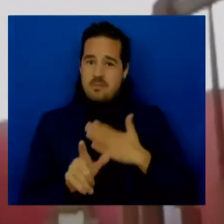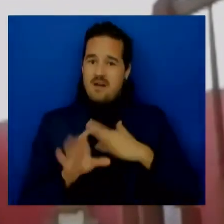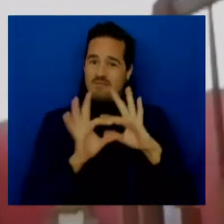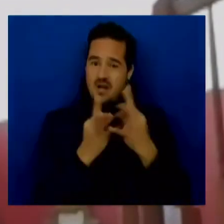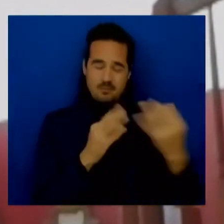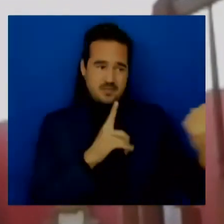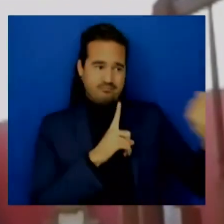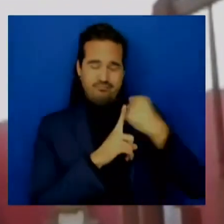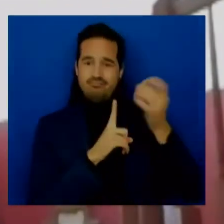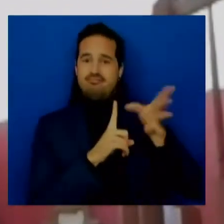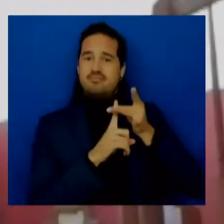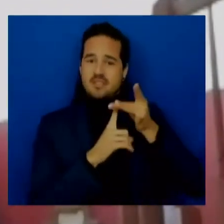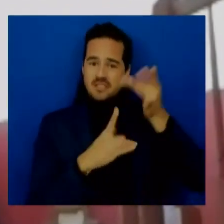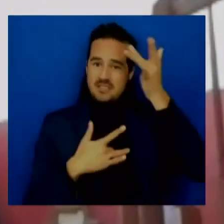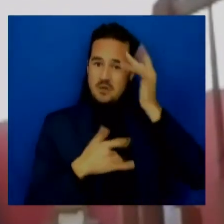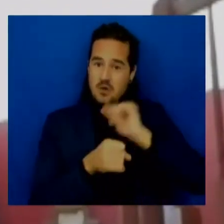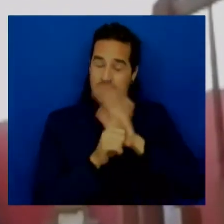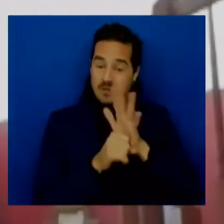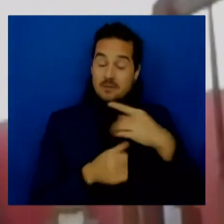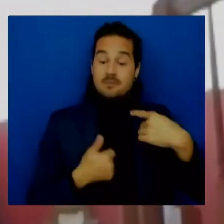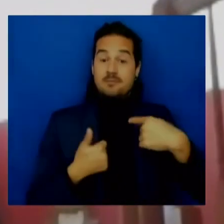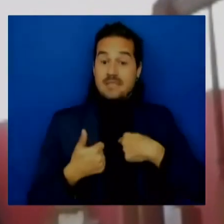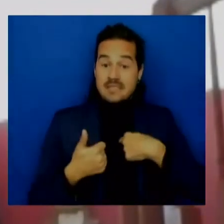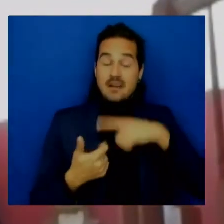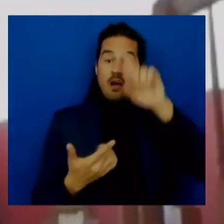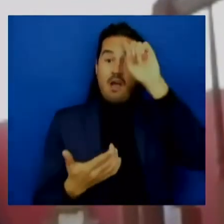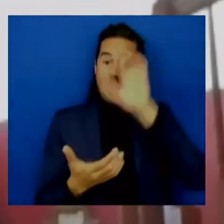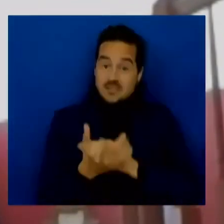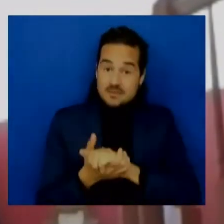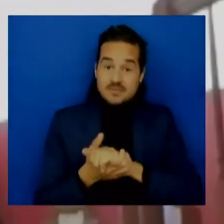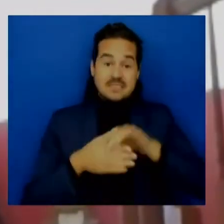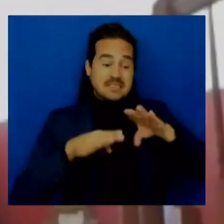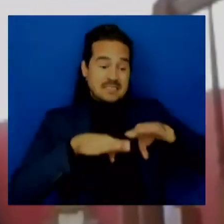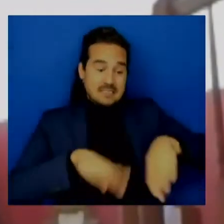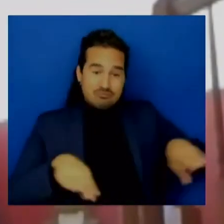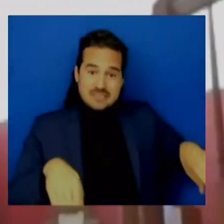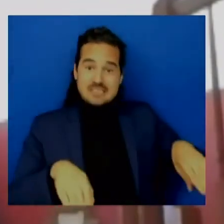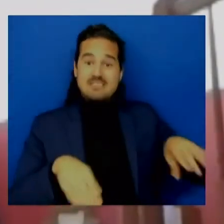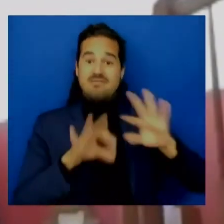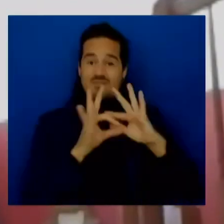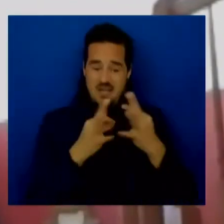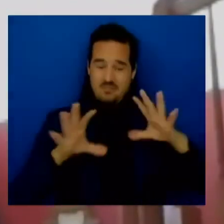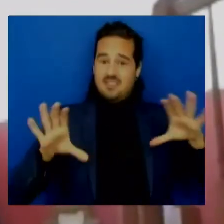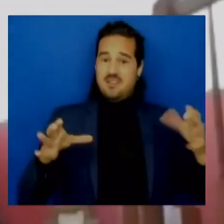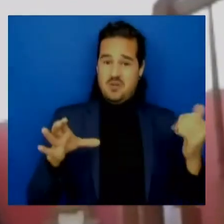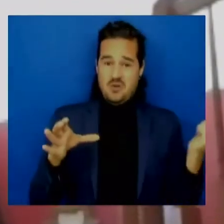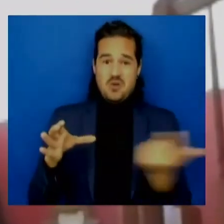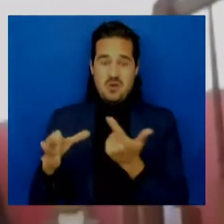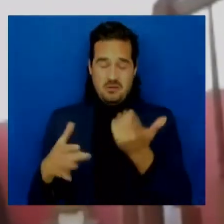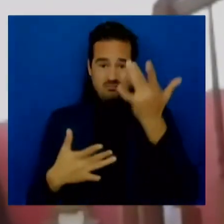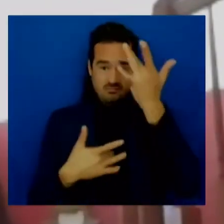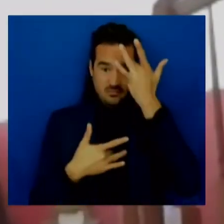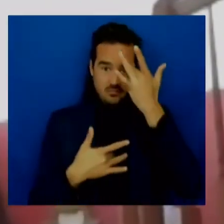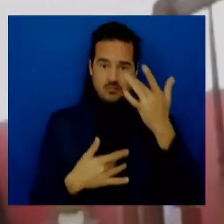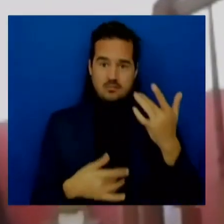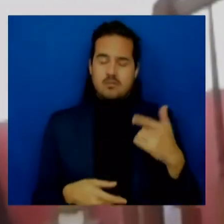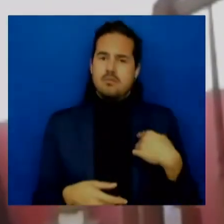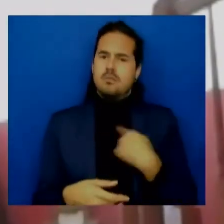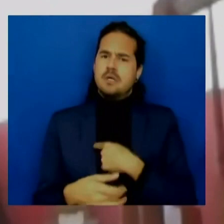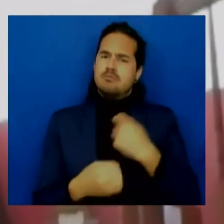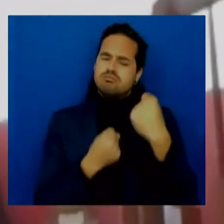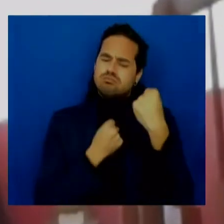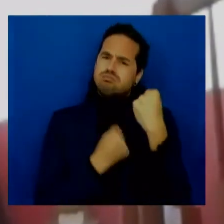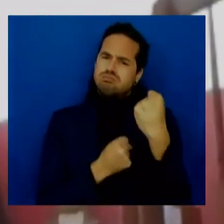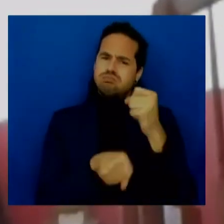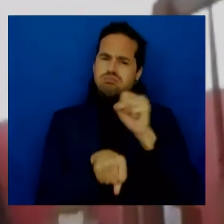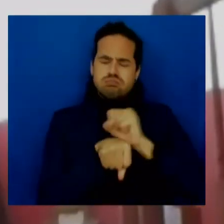everybody gets sick. As a family, we're a strong family. We always keep together. We work together. And then we